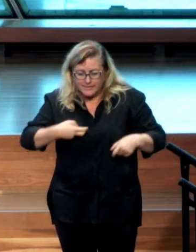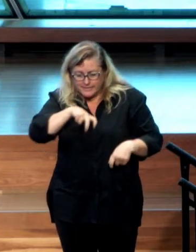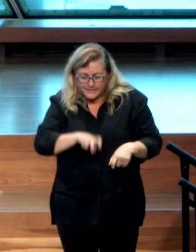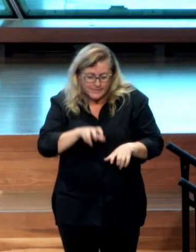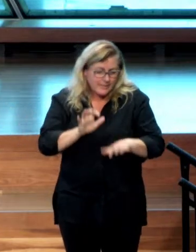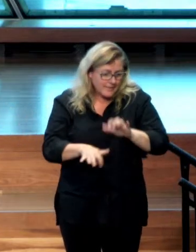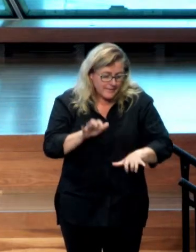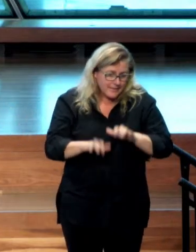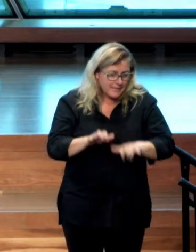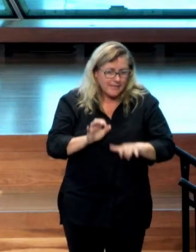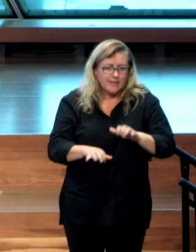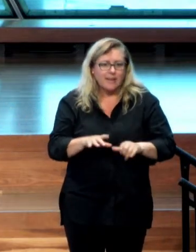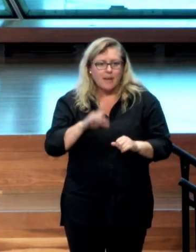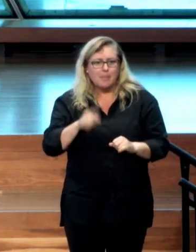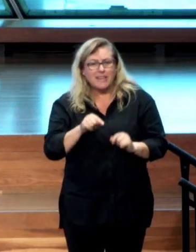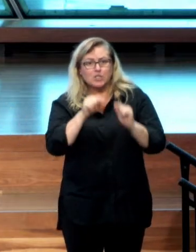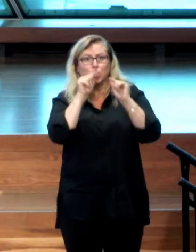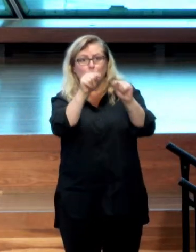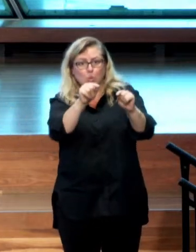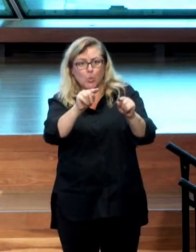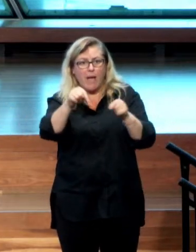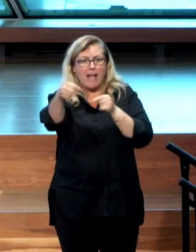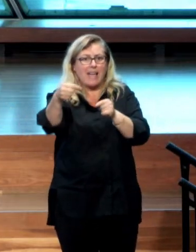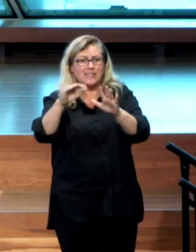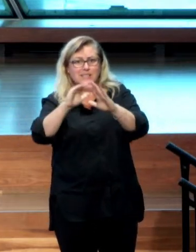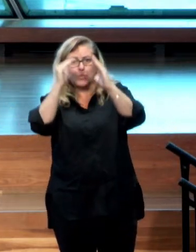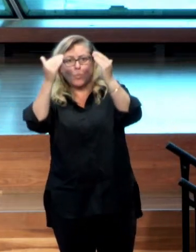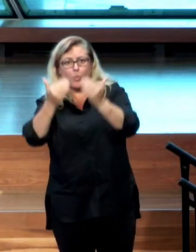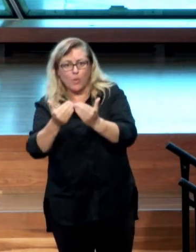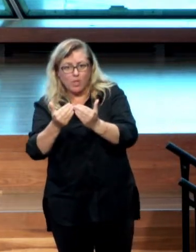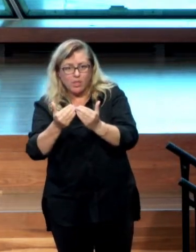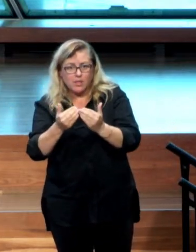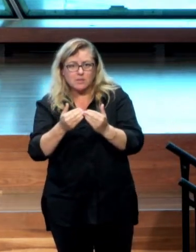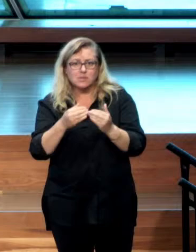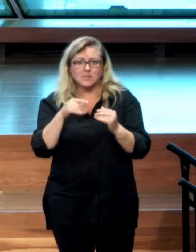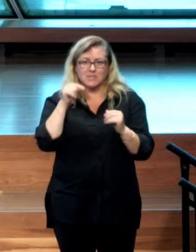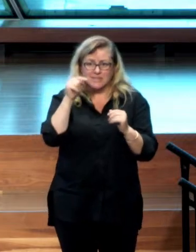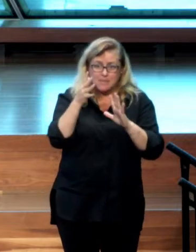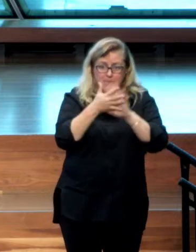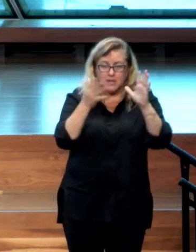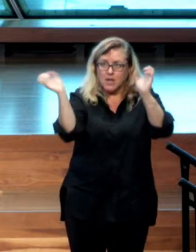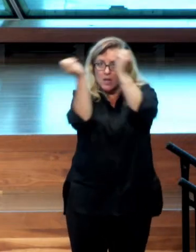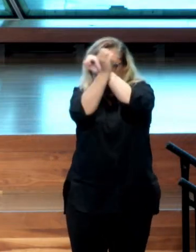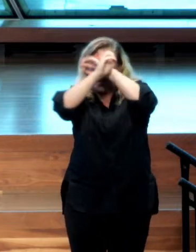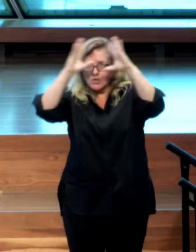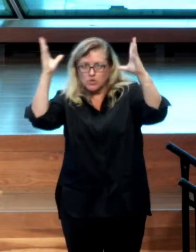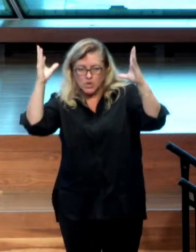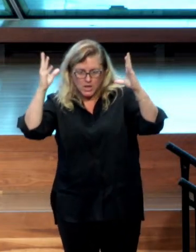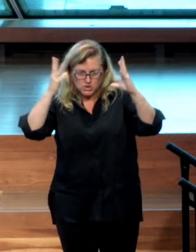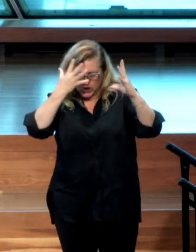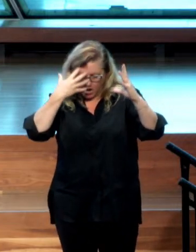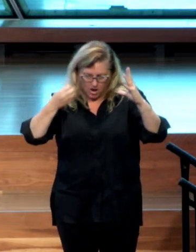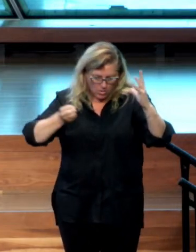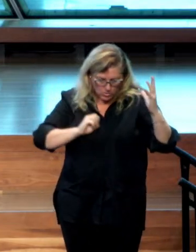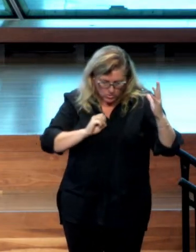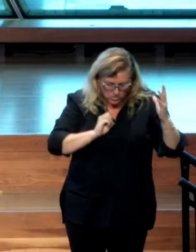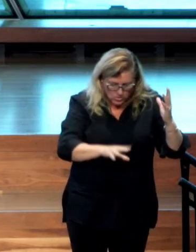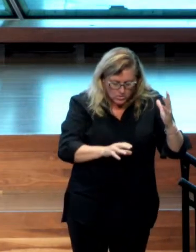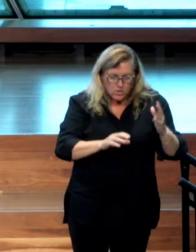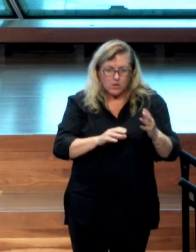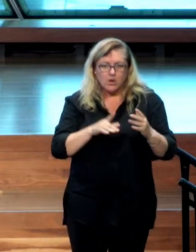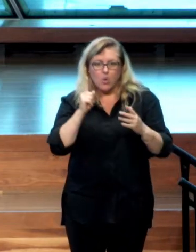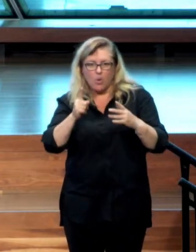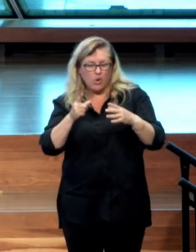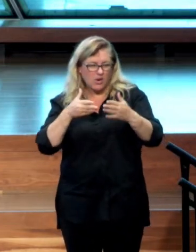often you against the world, you against the bewildering infinity of your imagination, or against the oblivion of the writer's